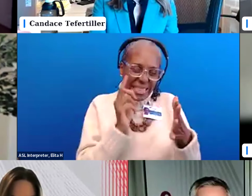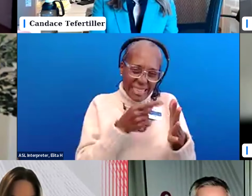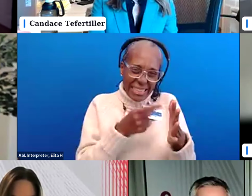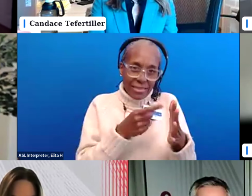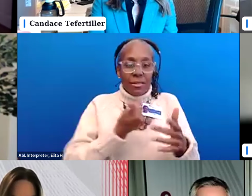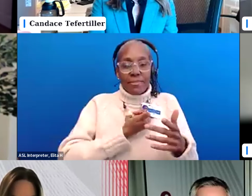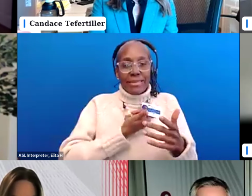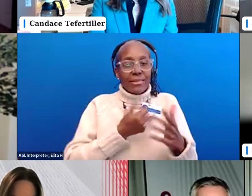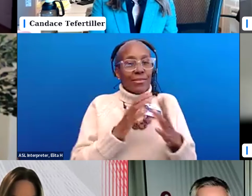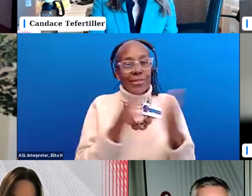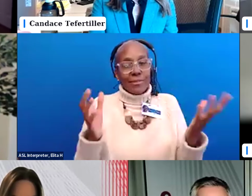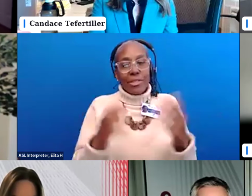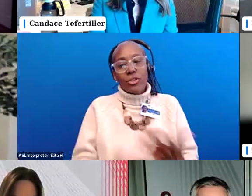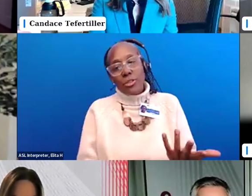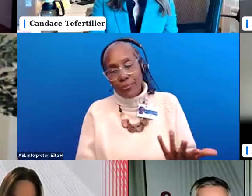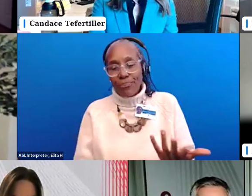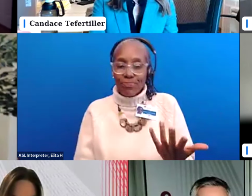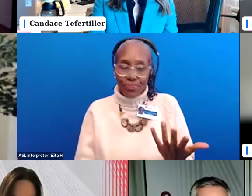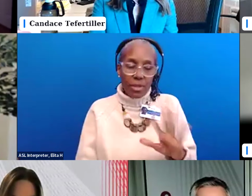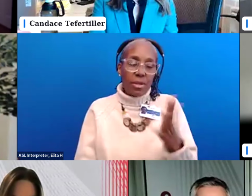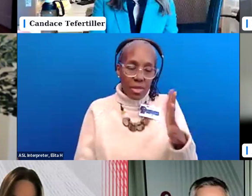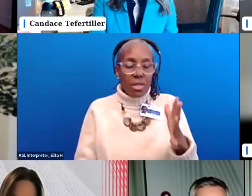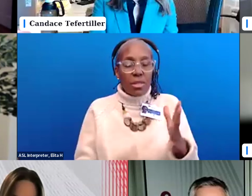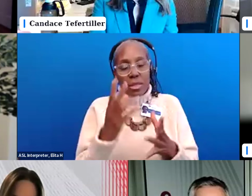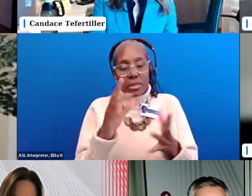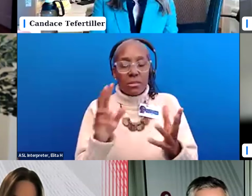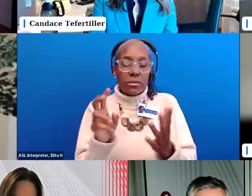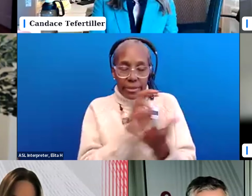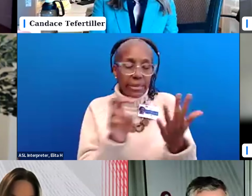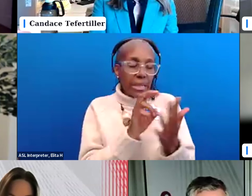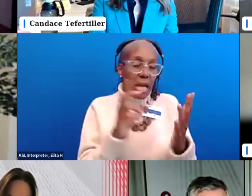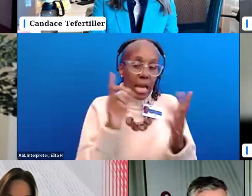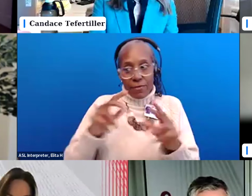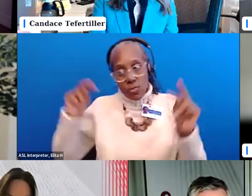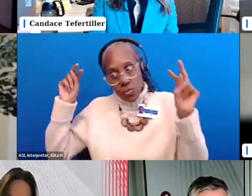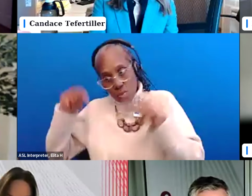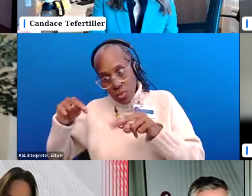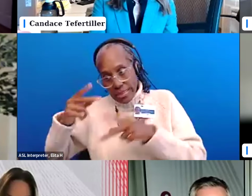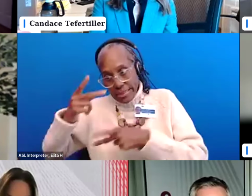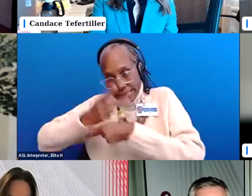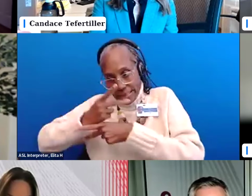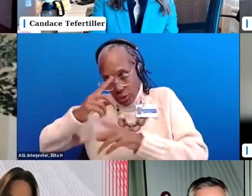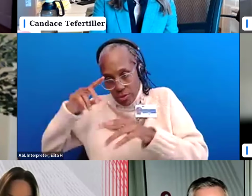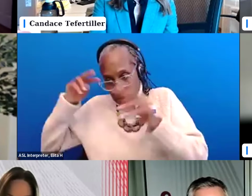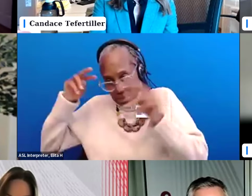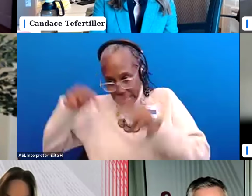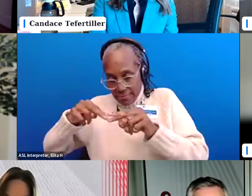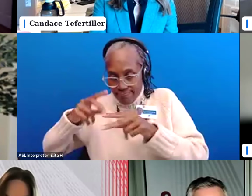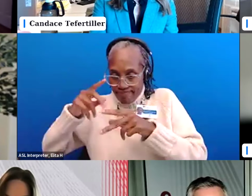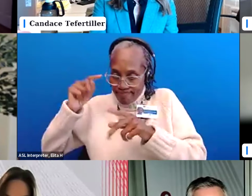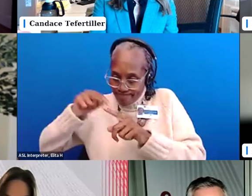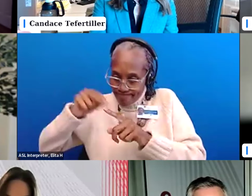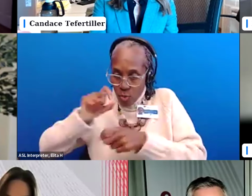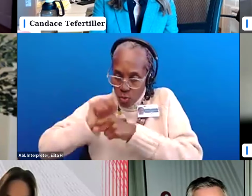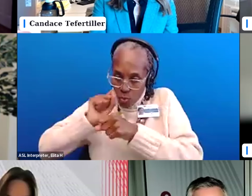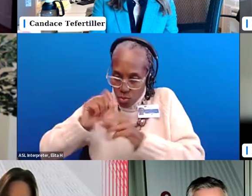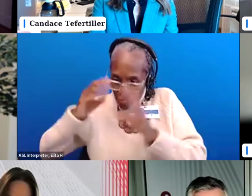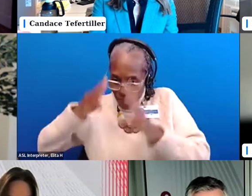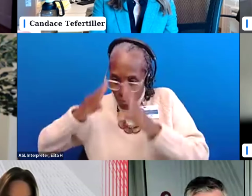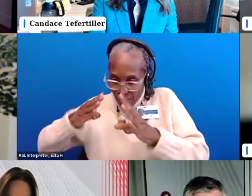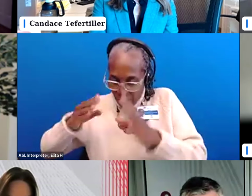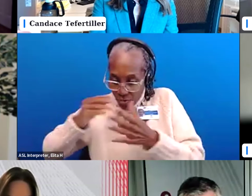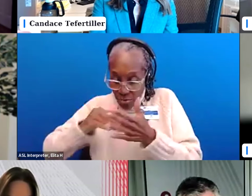on my own as much. So there's definitely a combination of there of staying on top of the work and doing things that we want to work on, and then